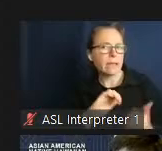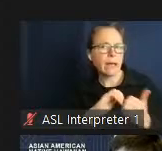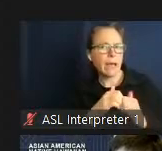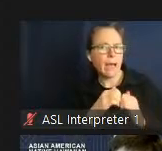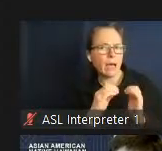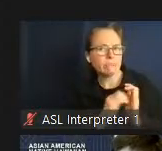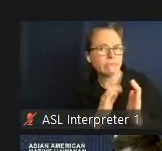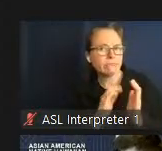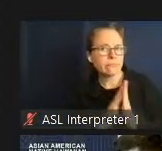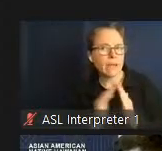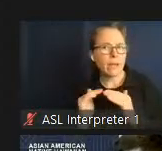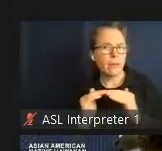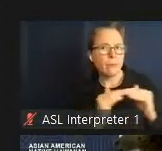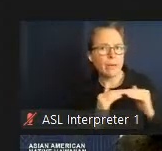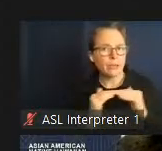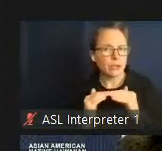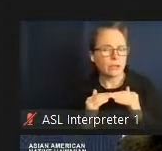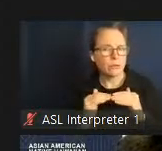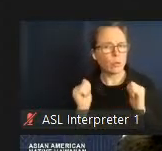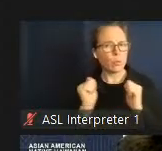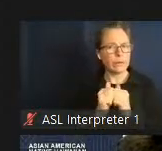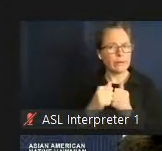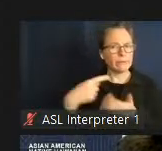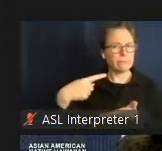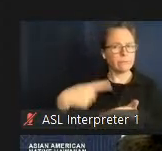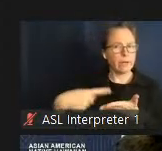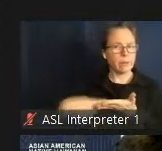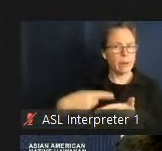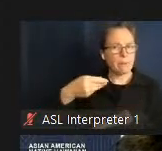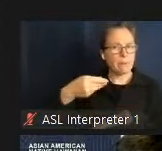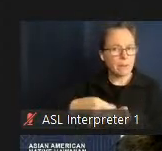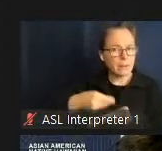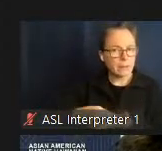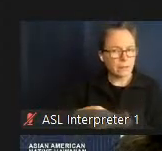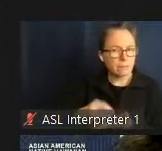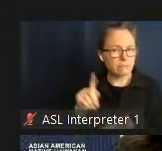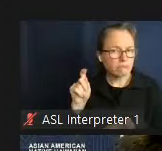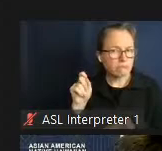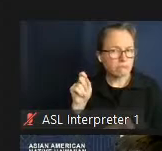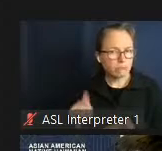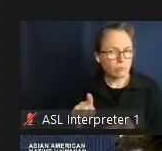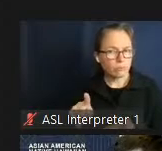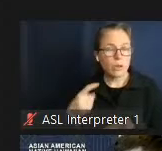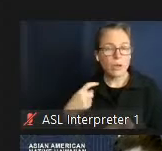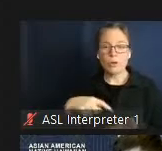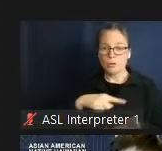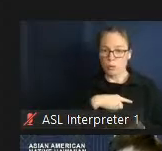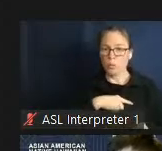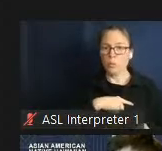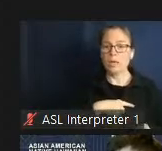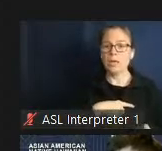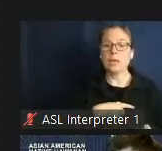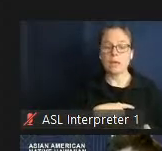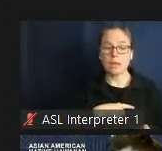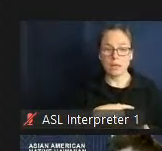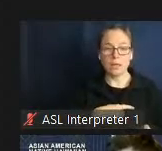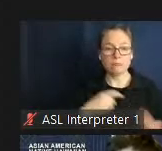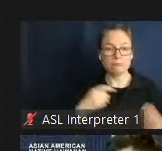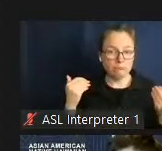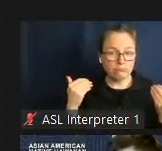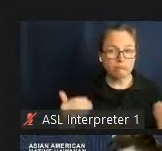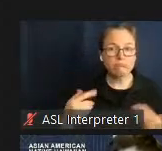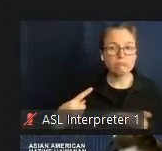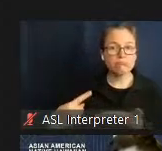budget conversations? And so we set about, after the passage of last year's